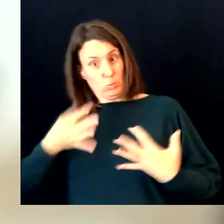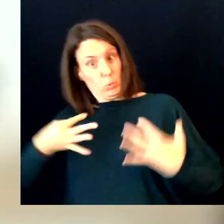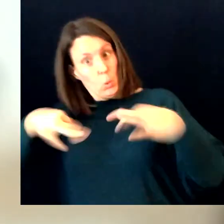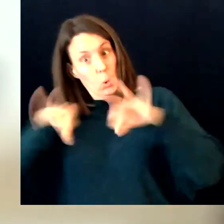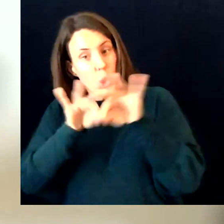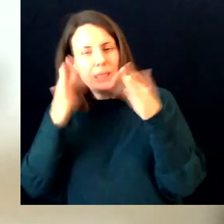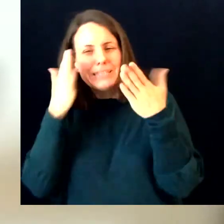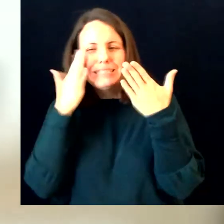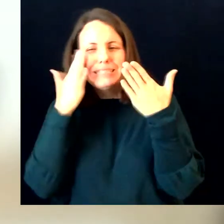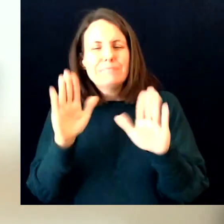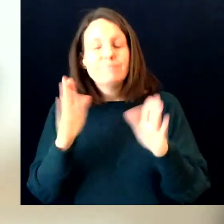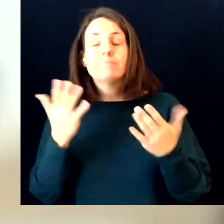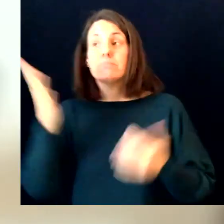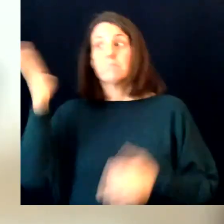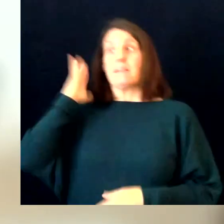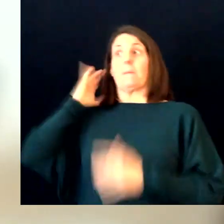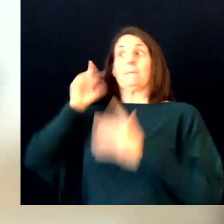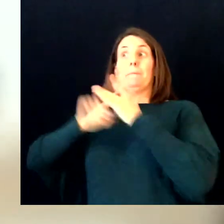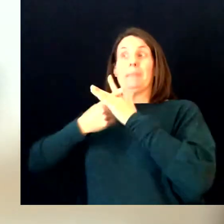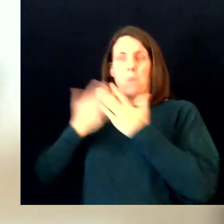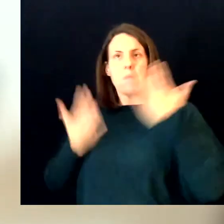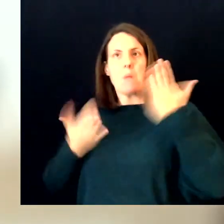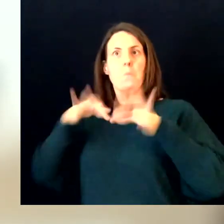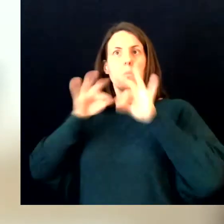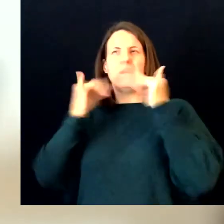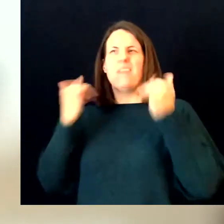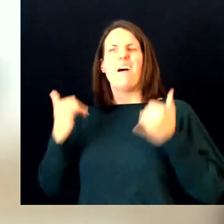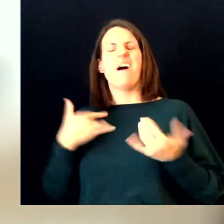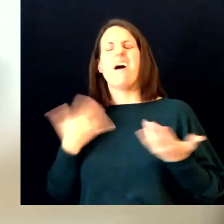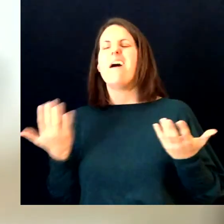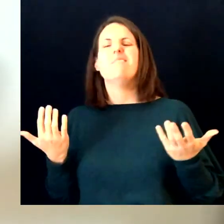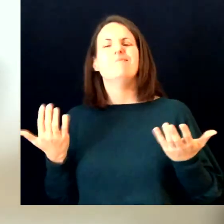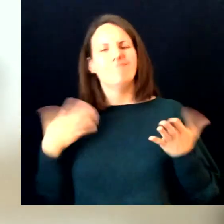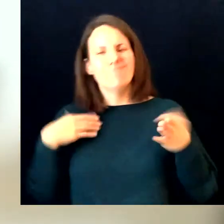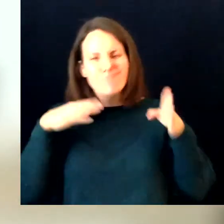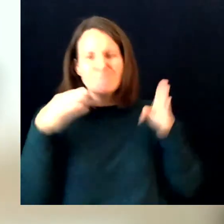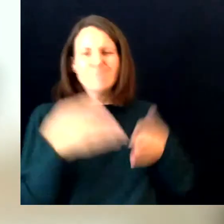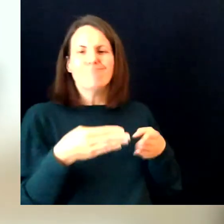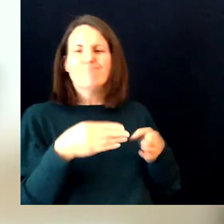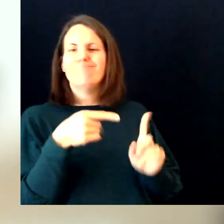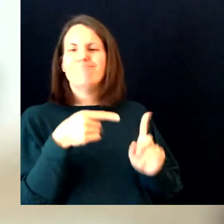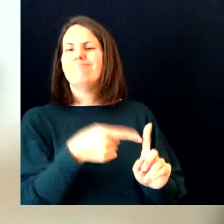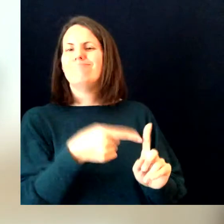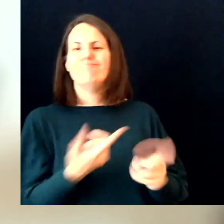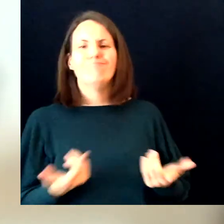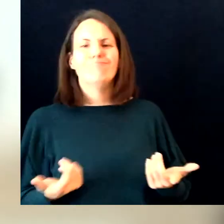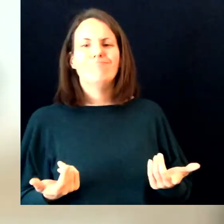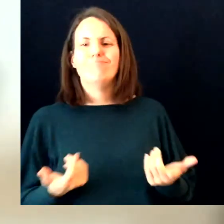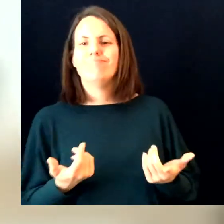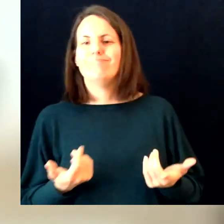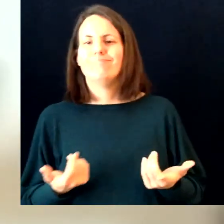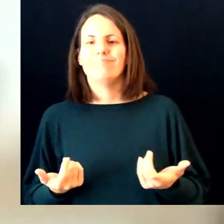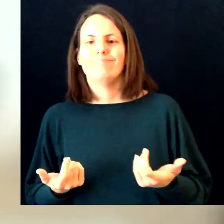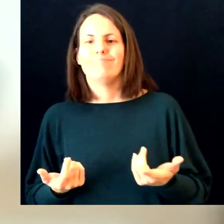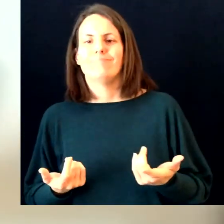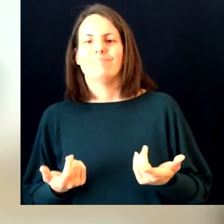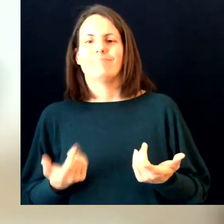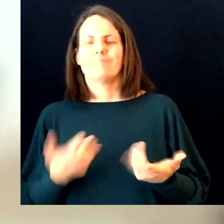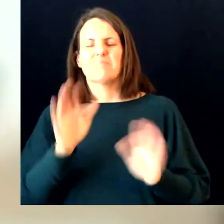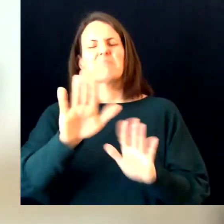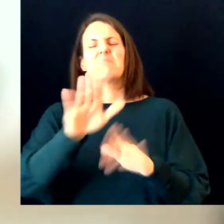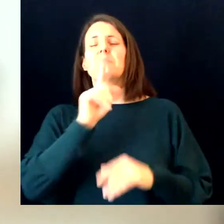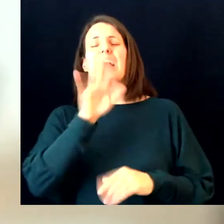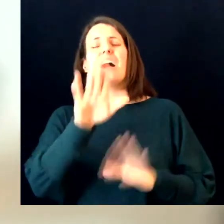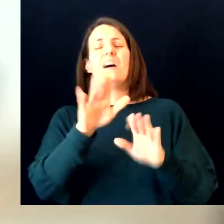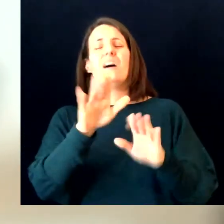provide. But I think we'll be fine if we don't capture 100% of them in our surveillance system. That being said, the more we